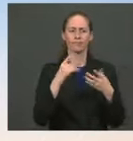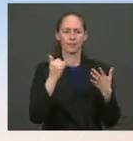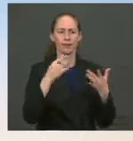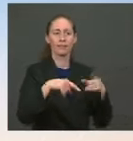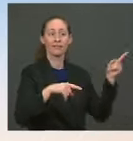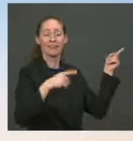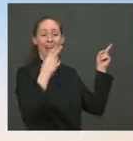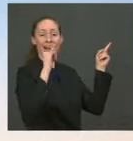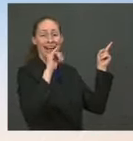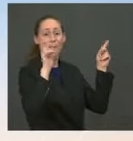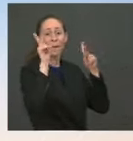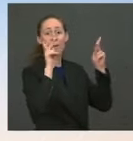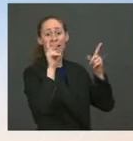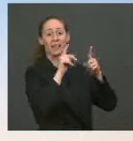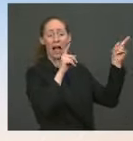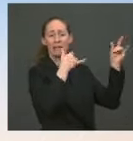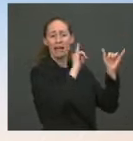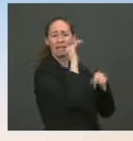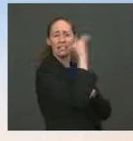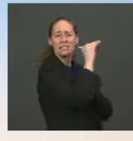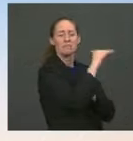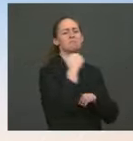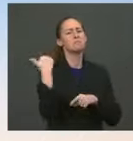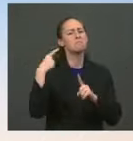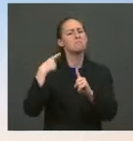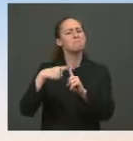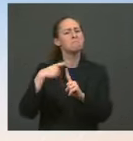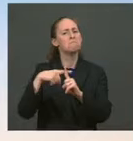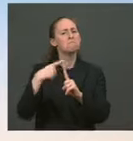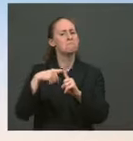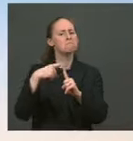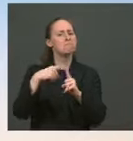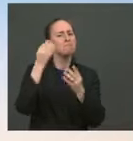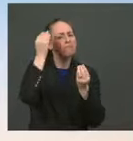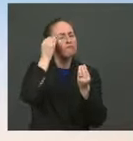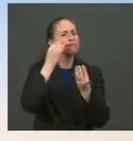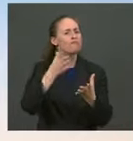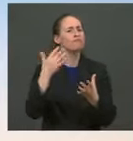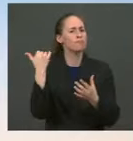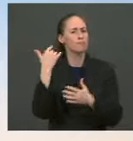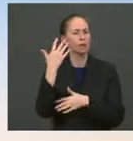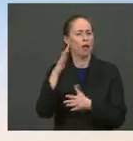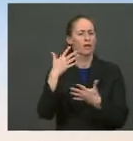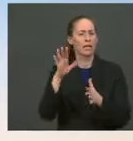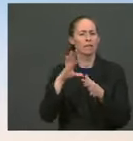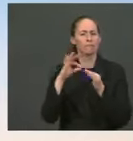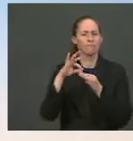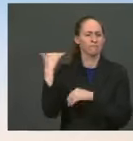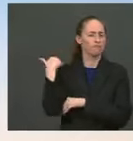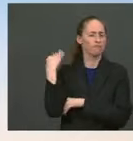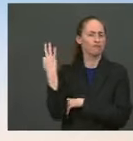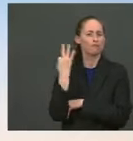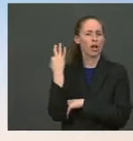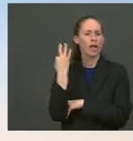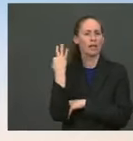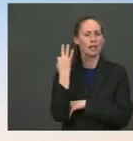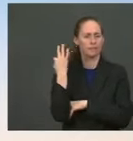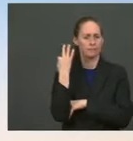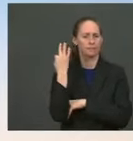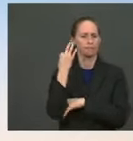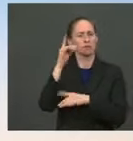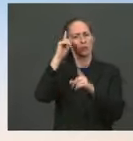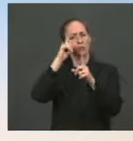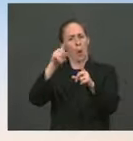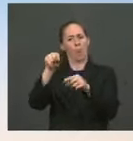is optimistic. We talked about this rule that was voted on for last Friday, for November 15th, to make sure